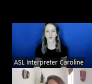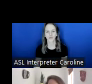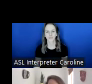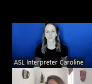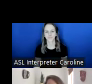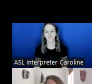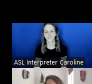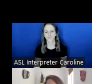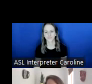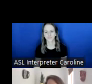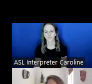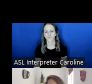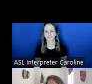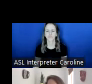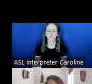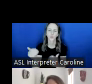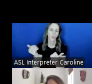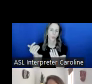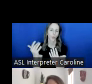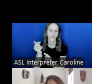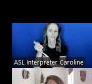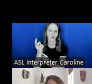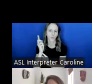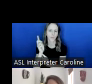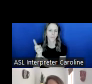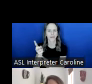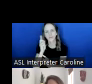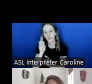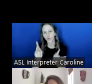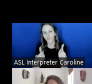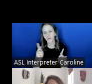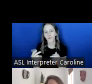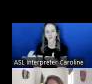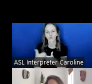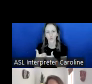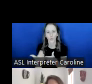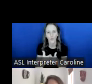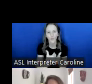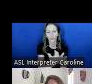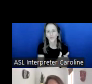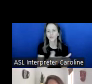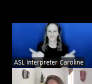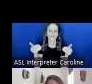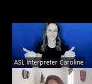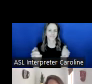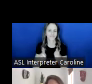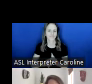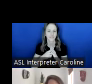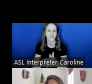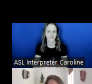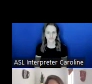are going to give a few minutes for people to trickle in, and then we will begin.